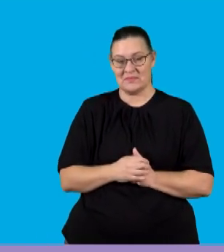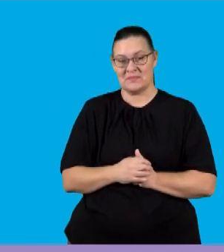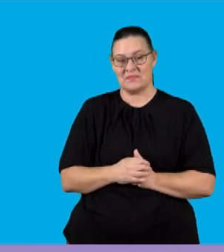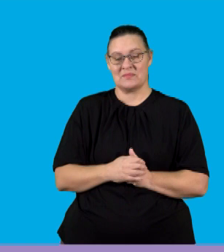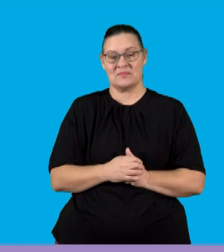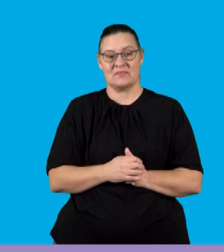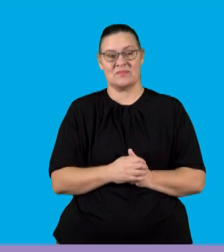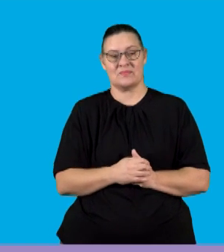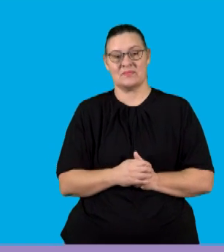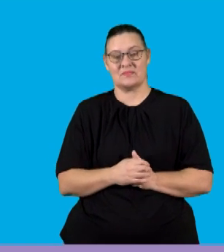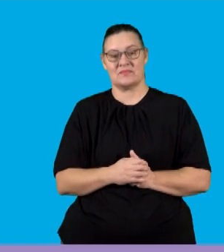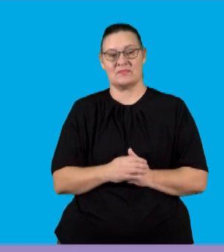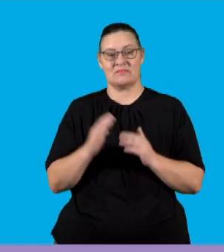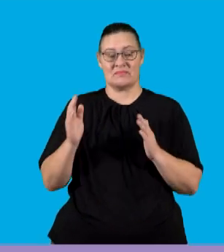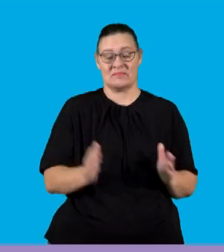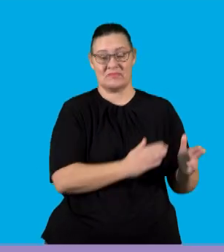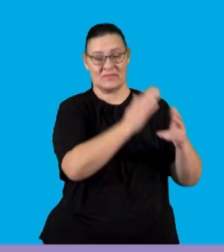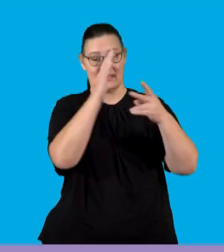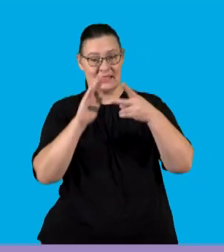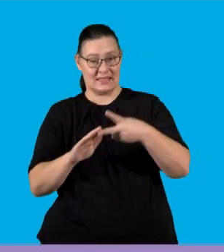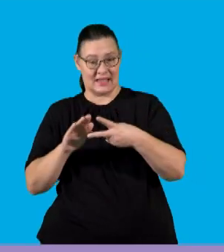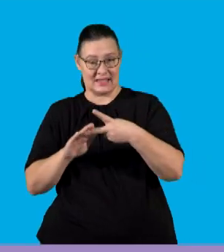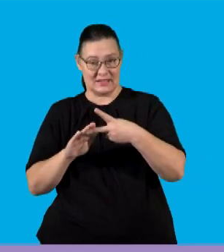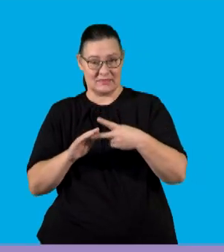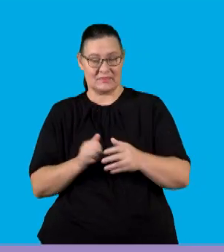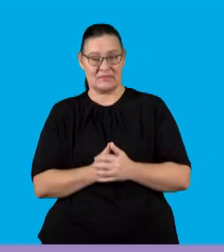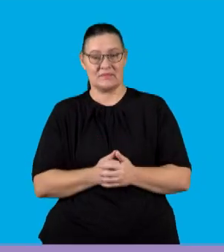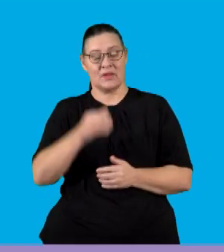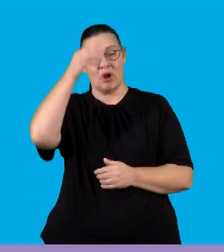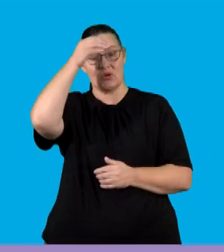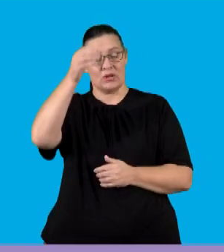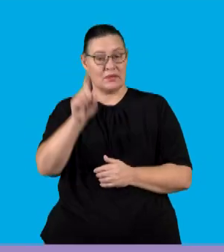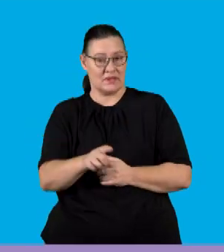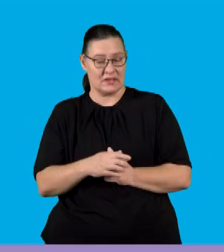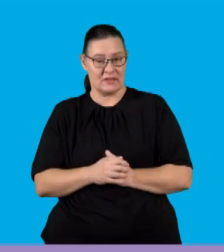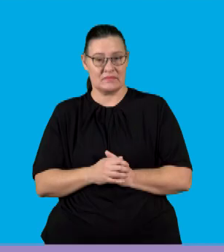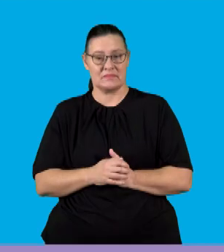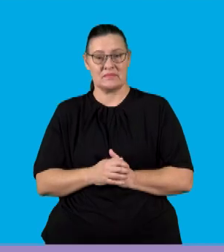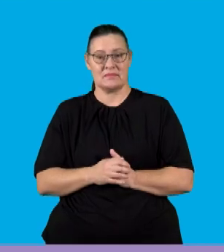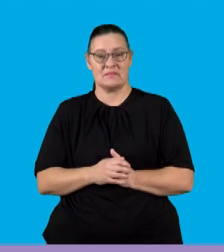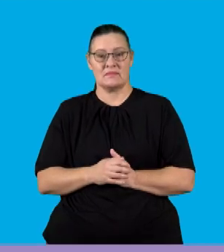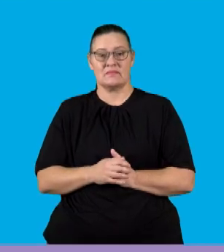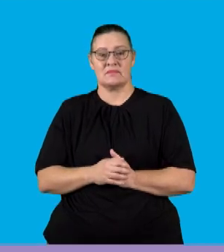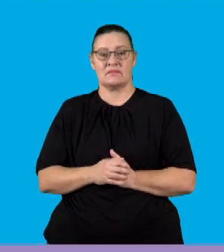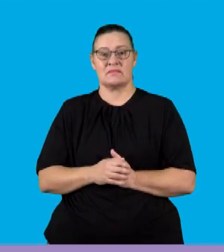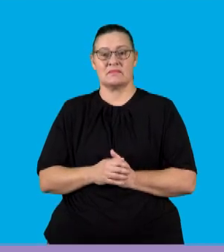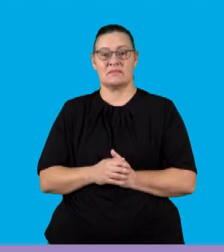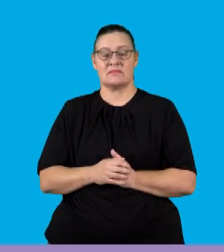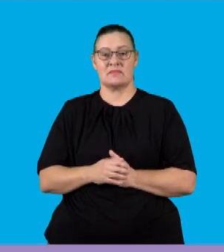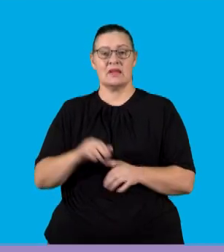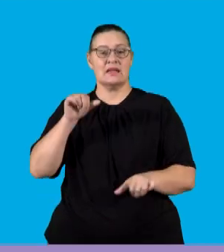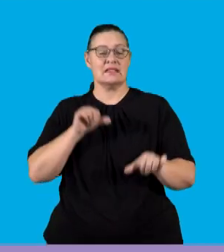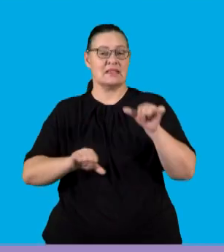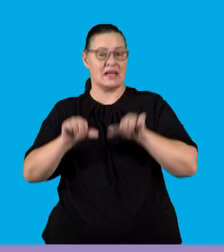Now let's move on to the second part or the second concept in our concept map, and that is